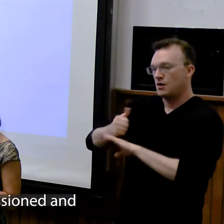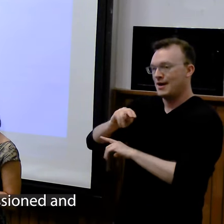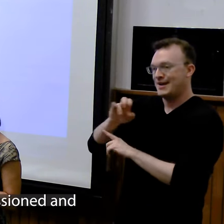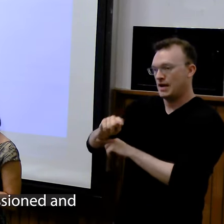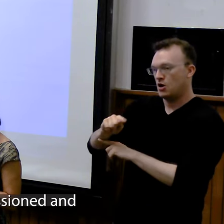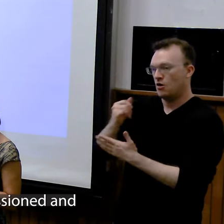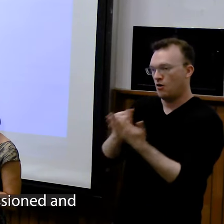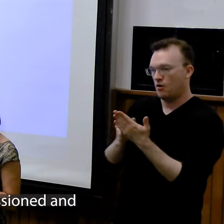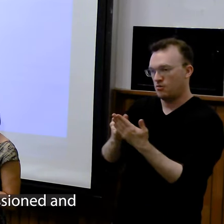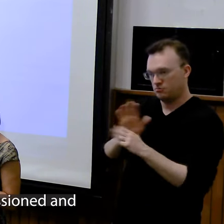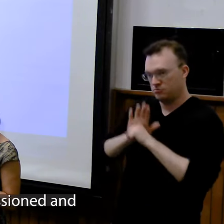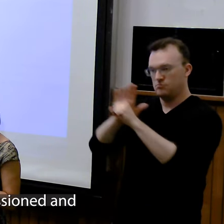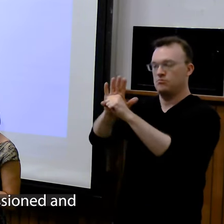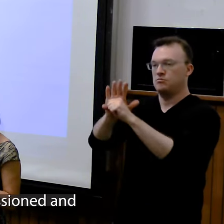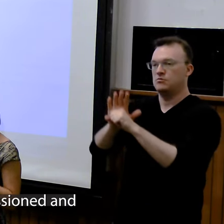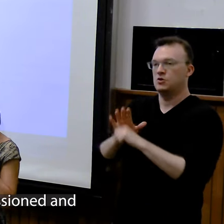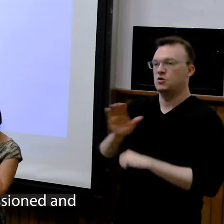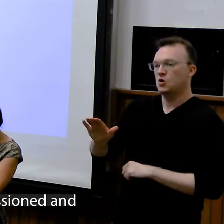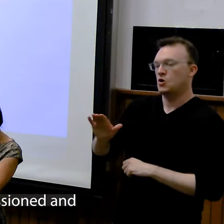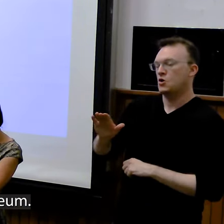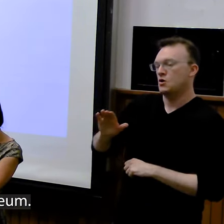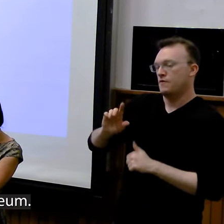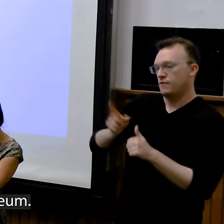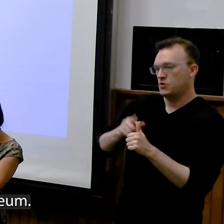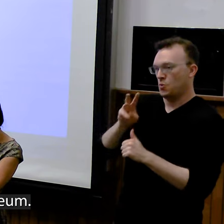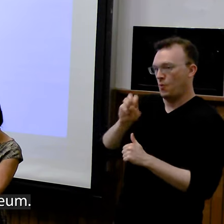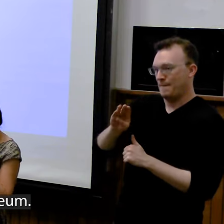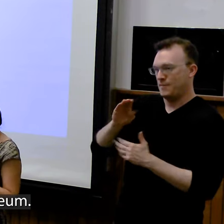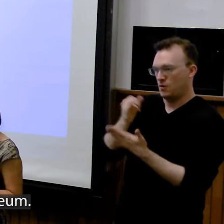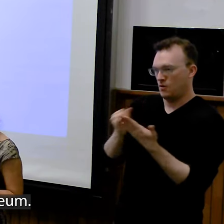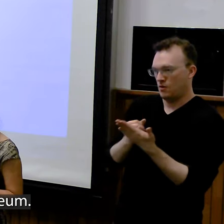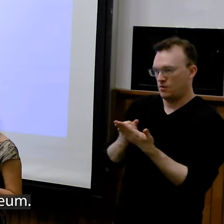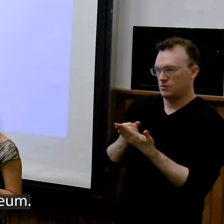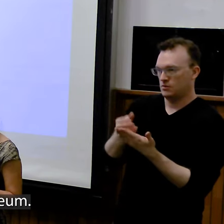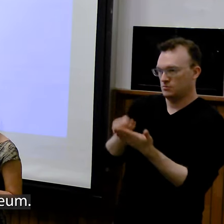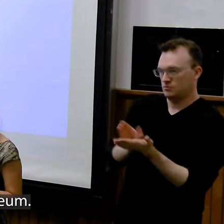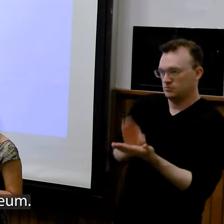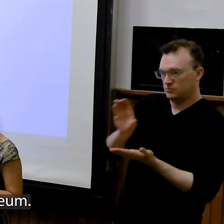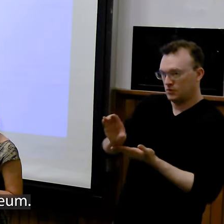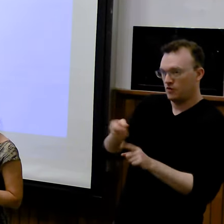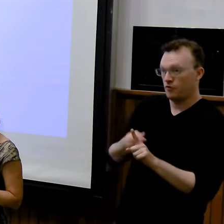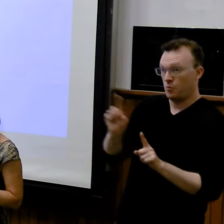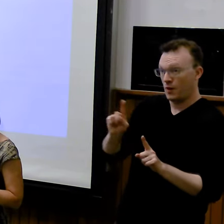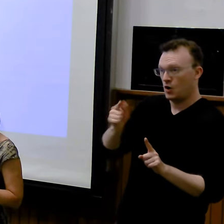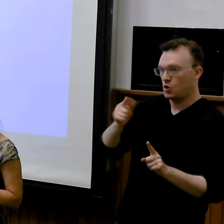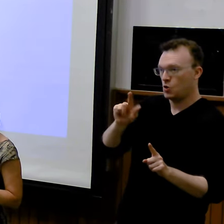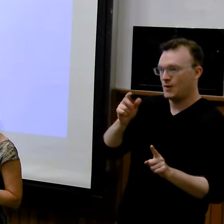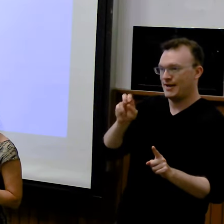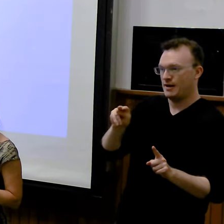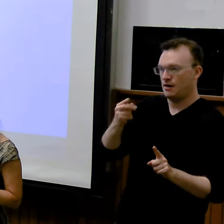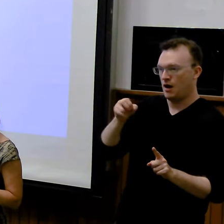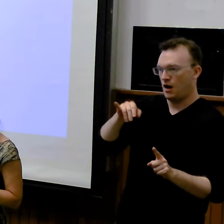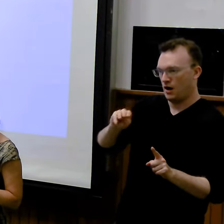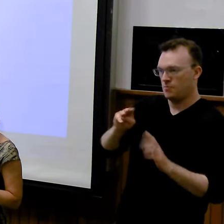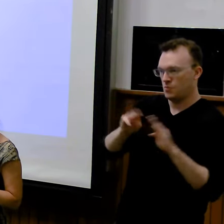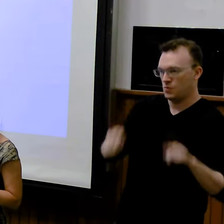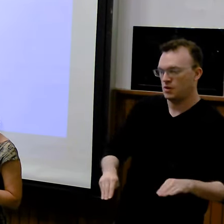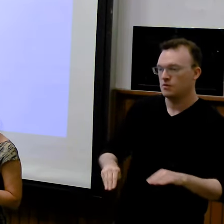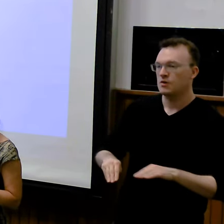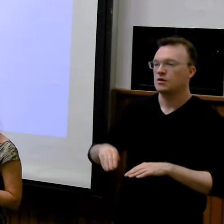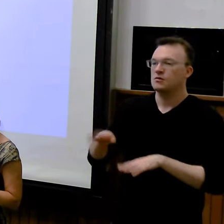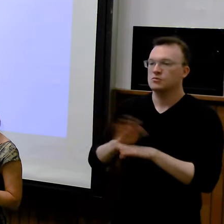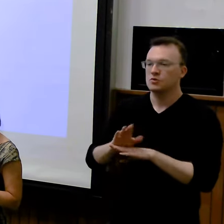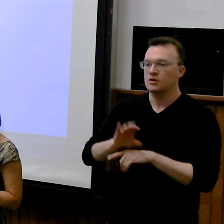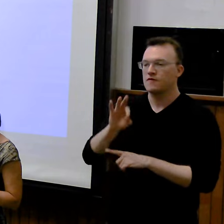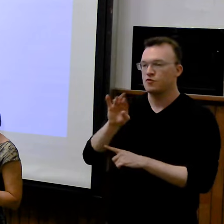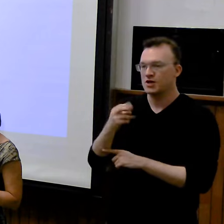her Brandon was the first web art commissioned and collected by the Guggenheim Museum. Her feature-length films,